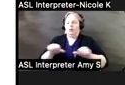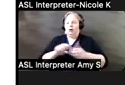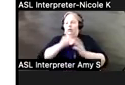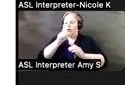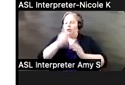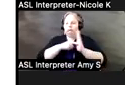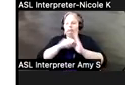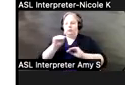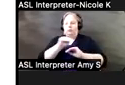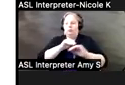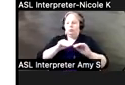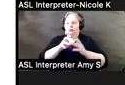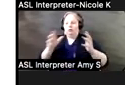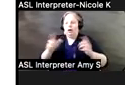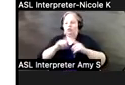access those controls.